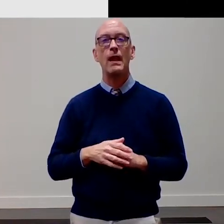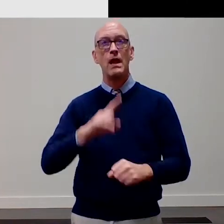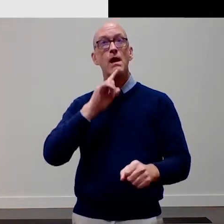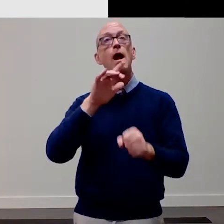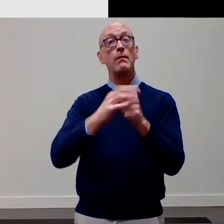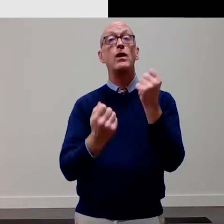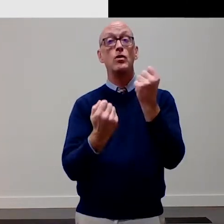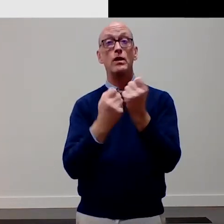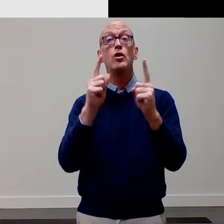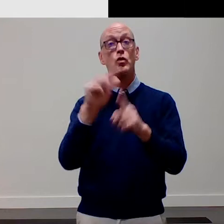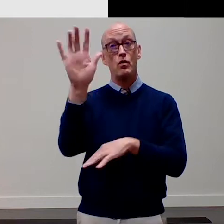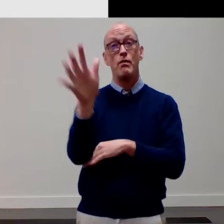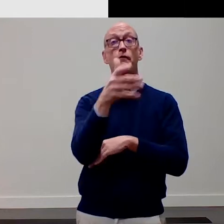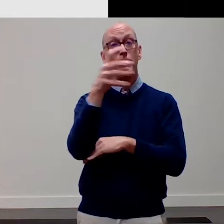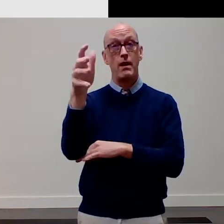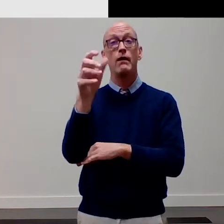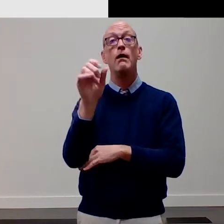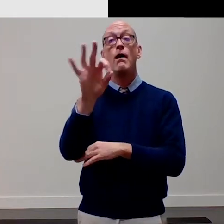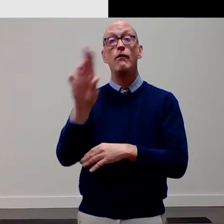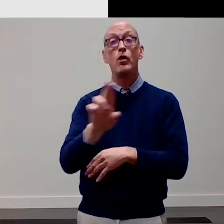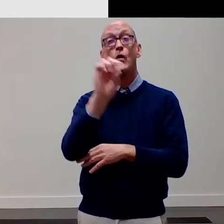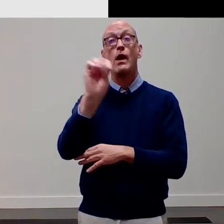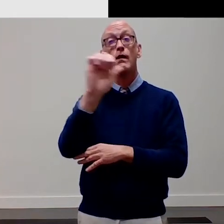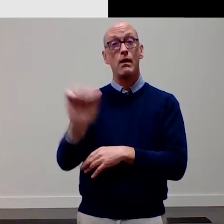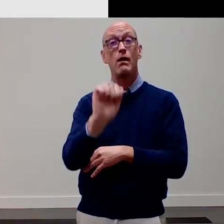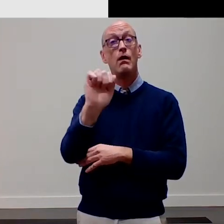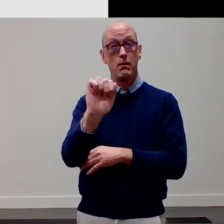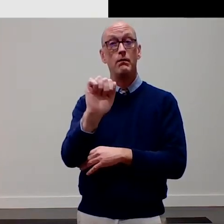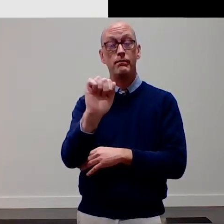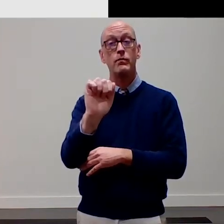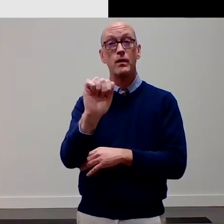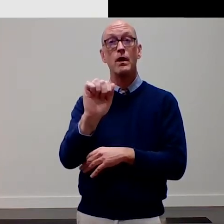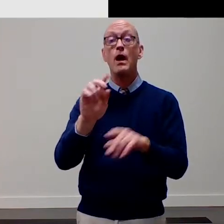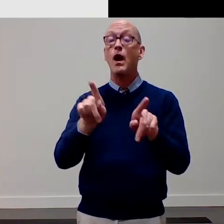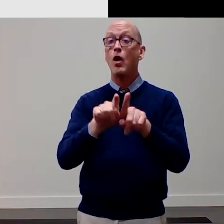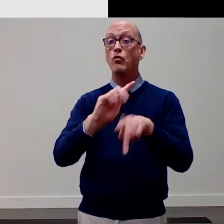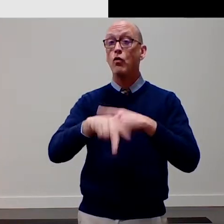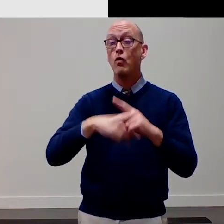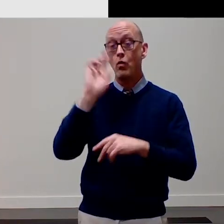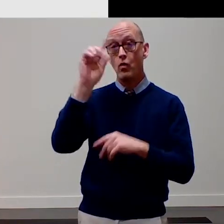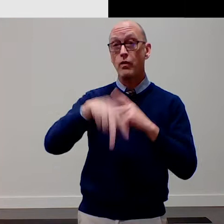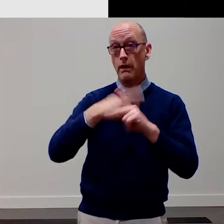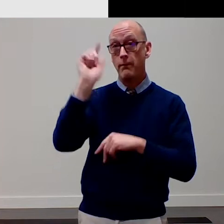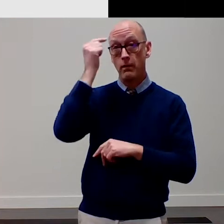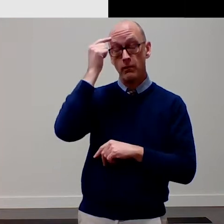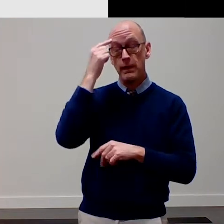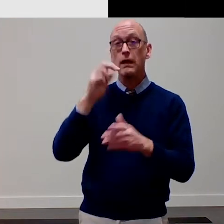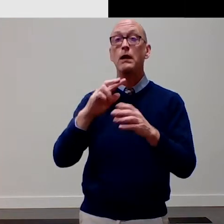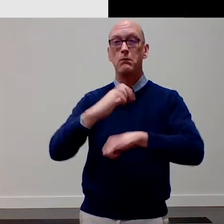Okay. I pledge allegiance to the flag of the United States of America and to the republic for which it